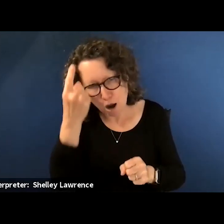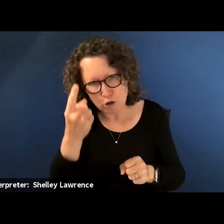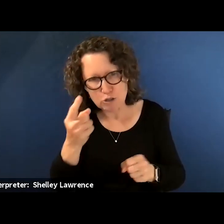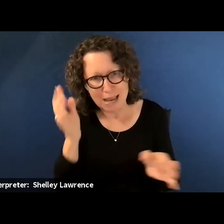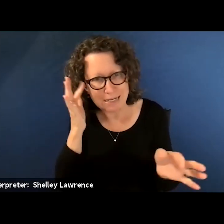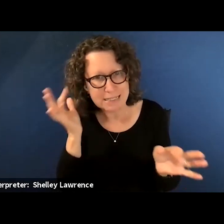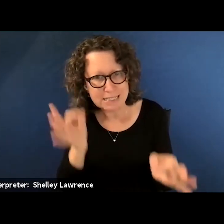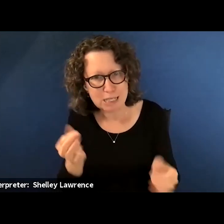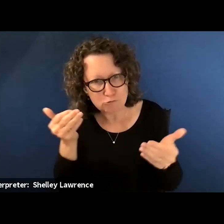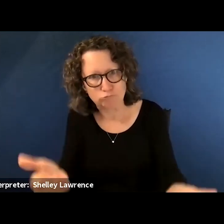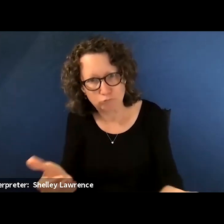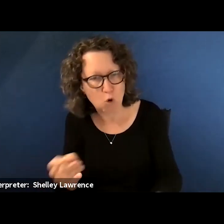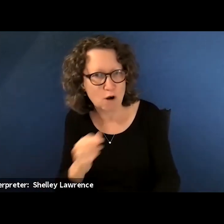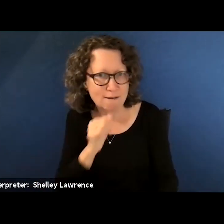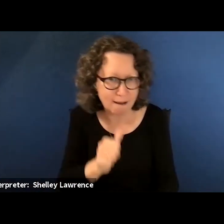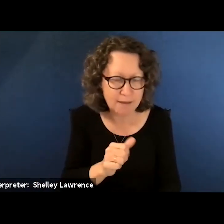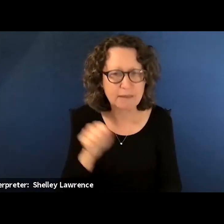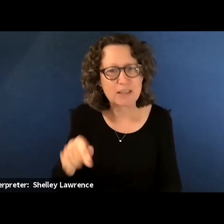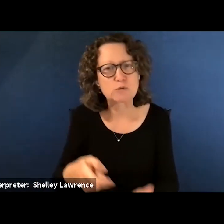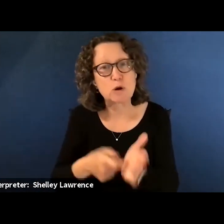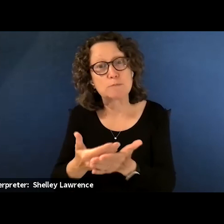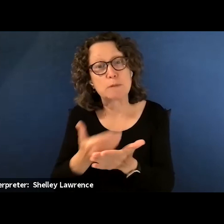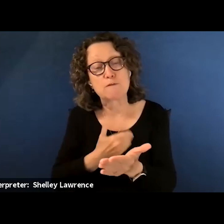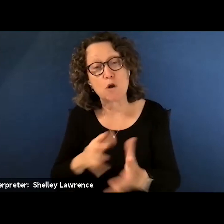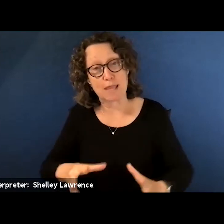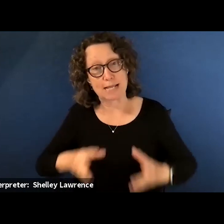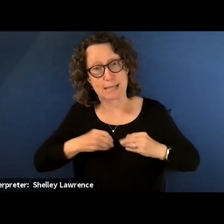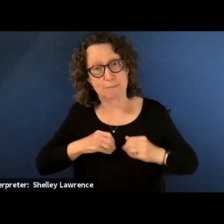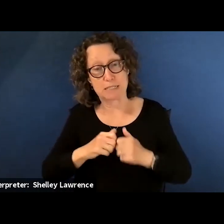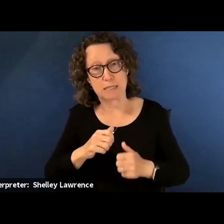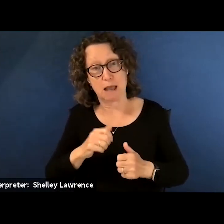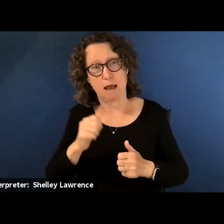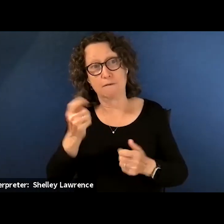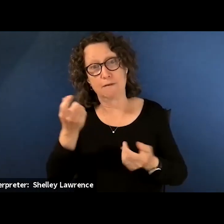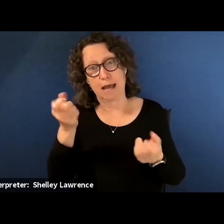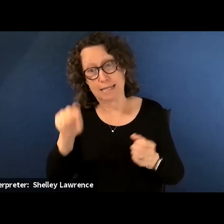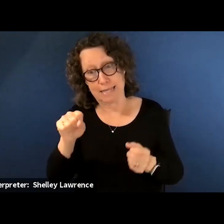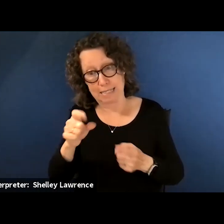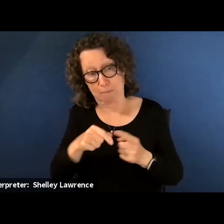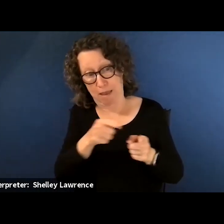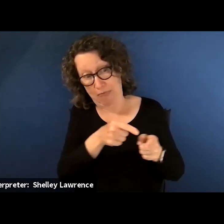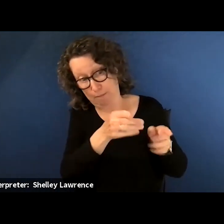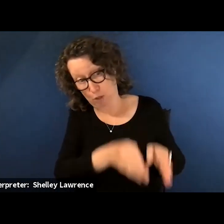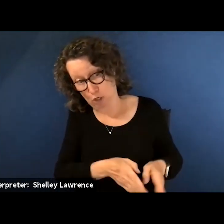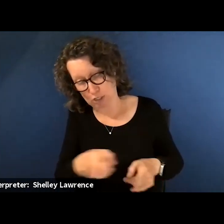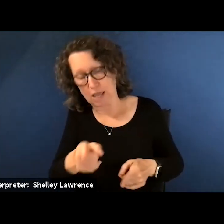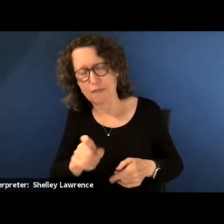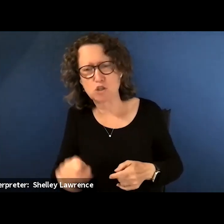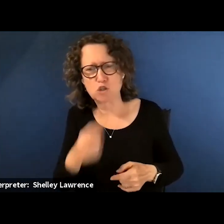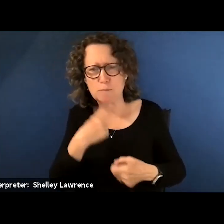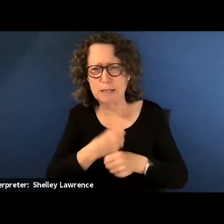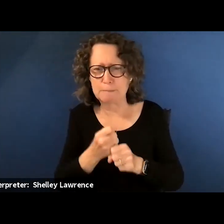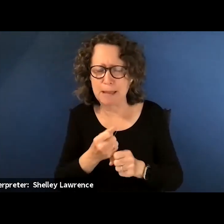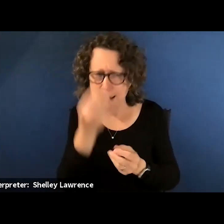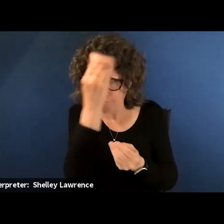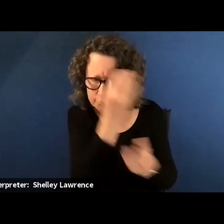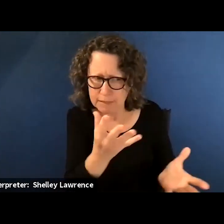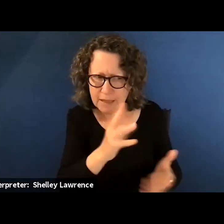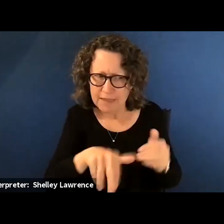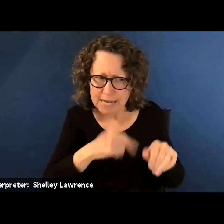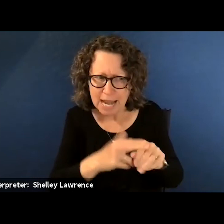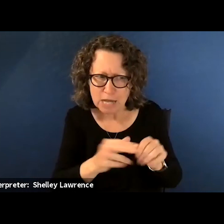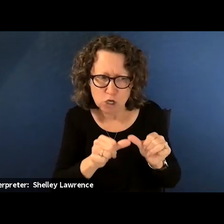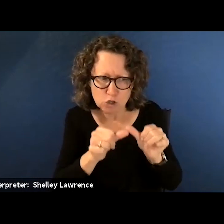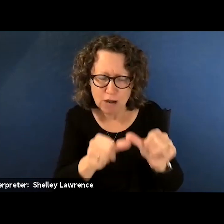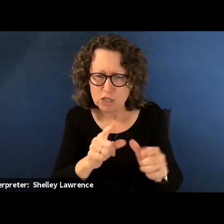decision. This requires that before the acceptance of an affirmative decision by the subject, there should be made known to them the nature, duration,